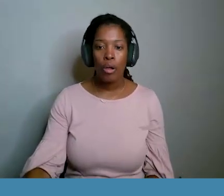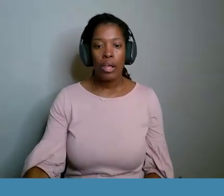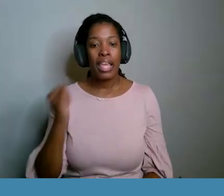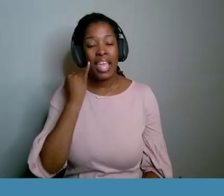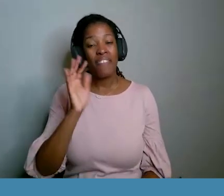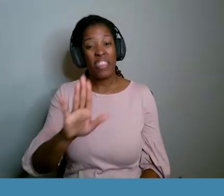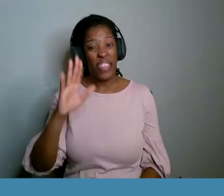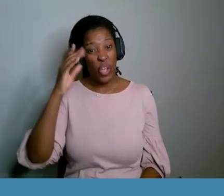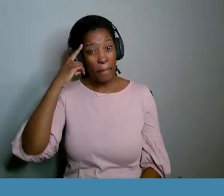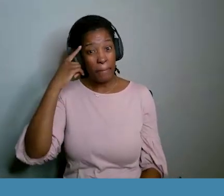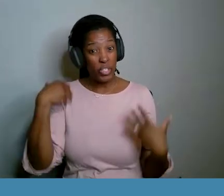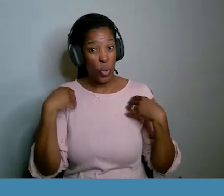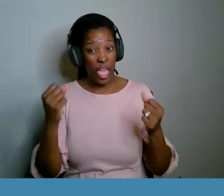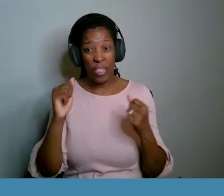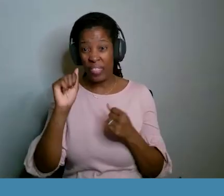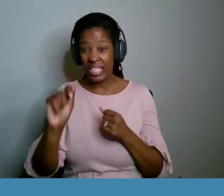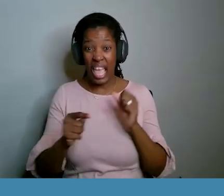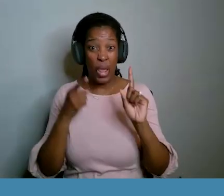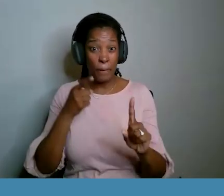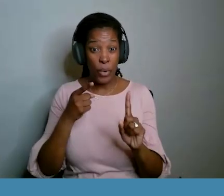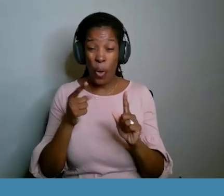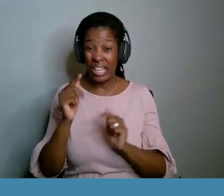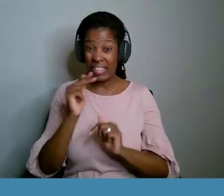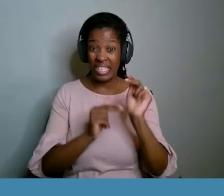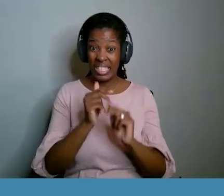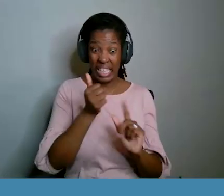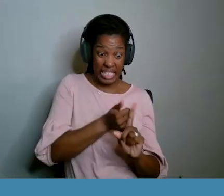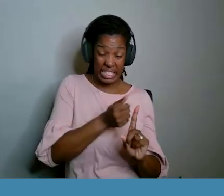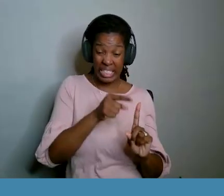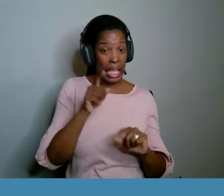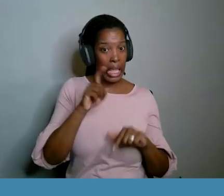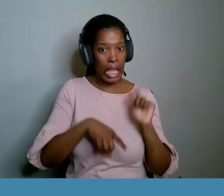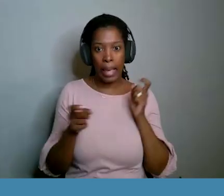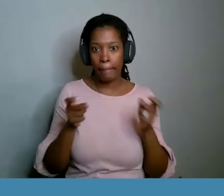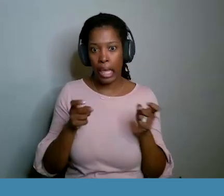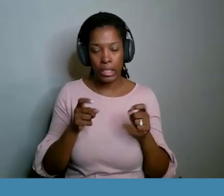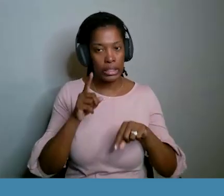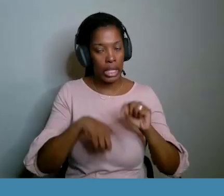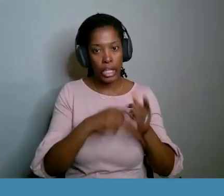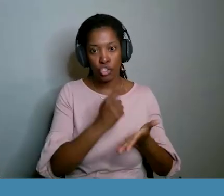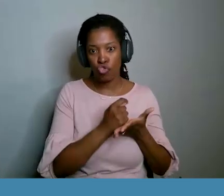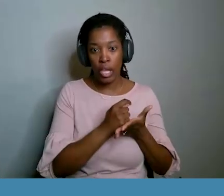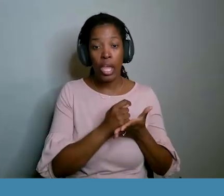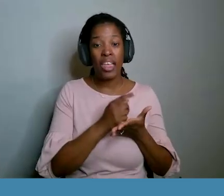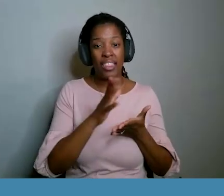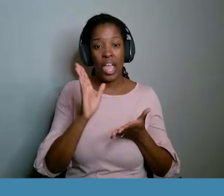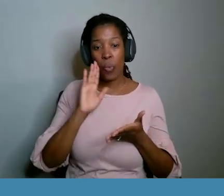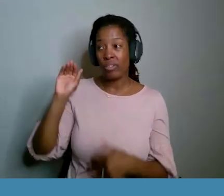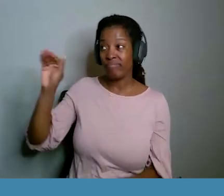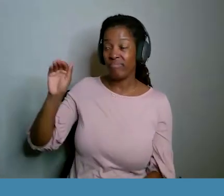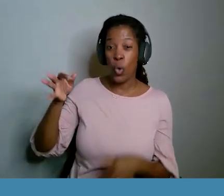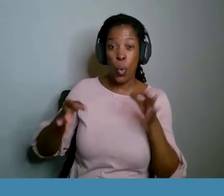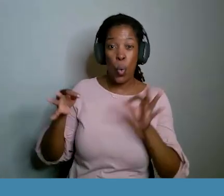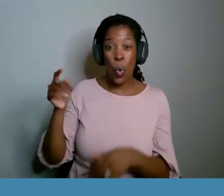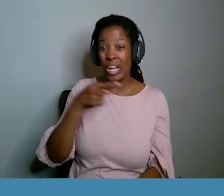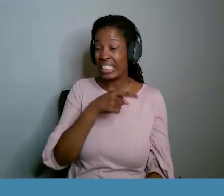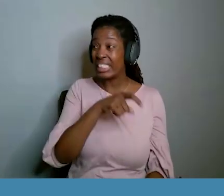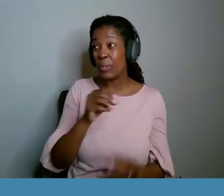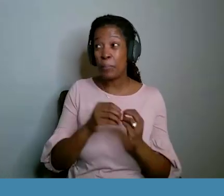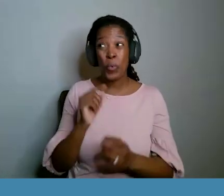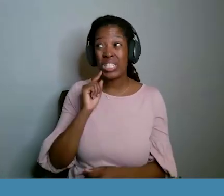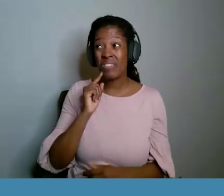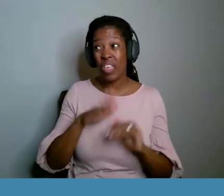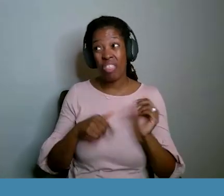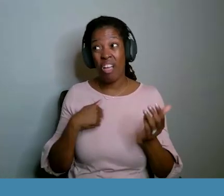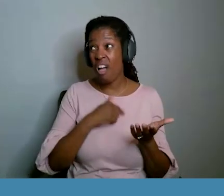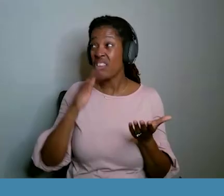point that the facility cannot manage or treat, then they would petition the court, and if the court approves, they would be sent to a